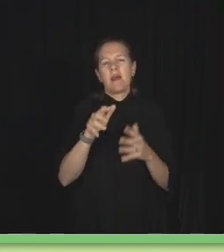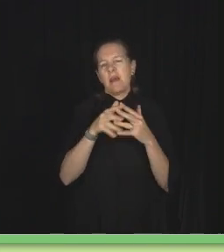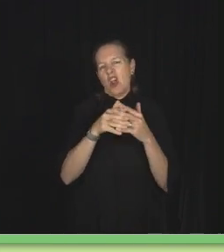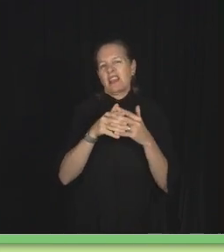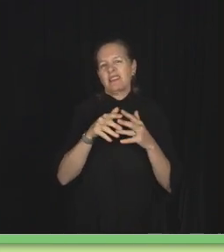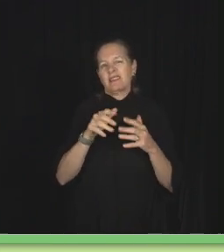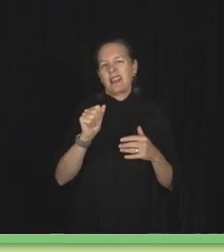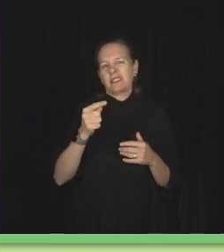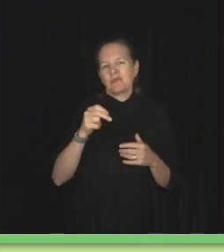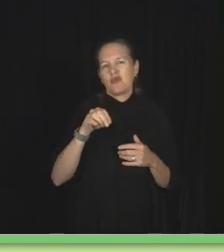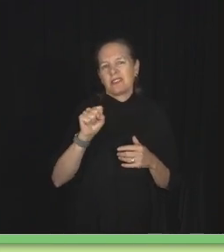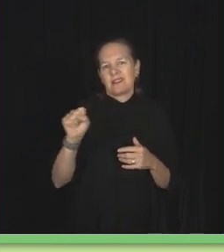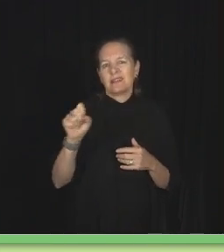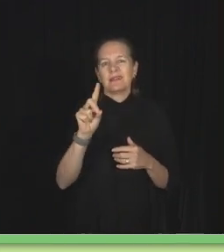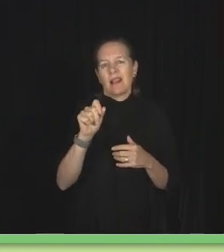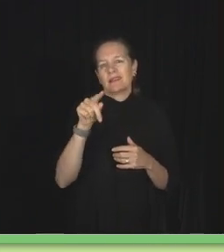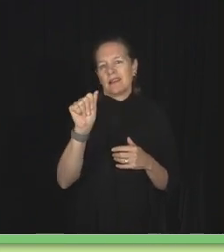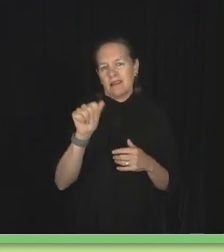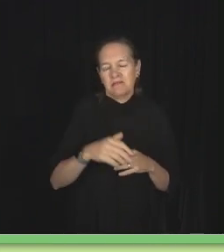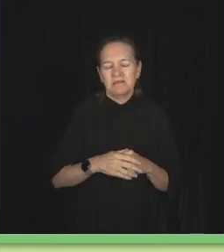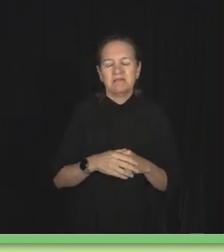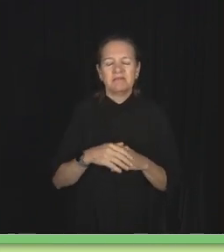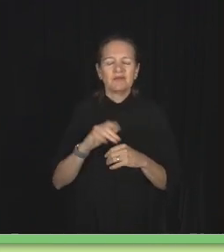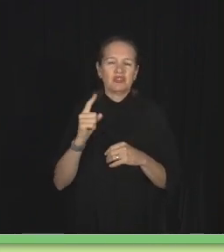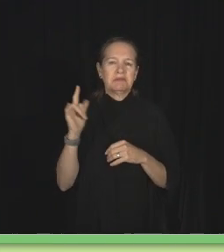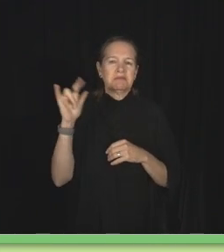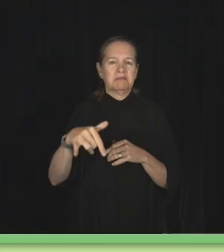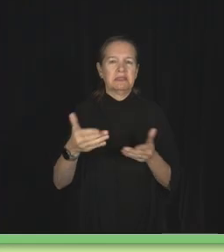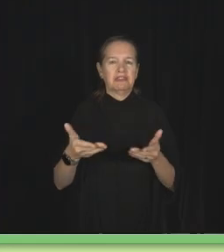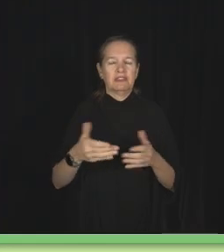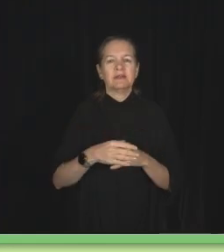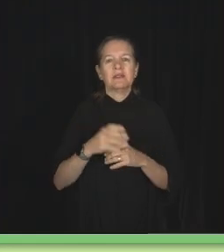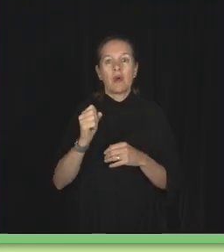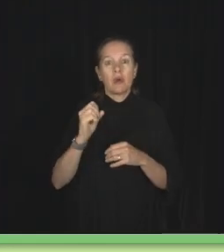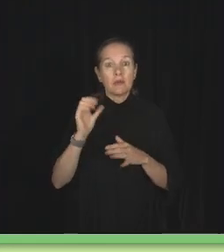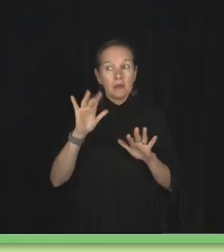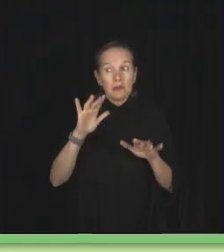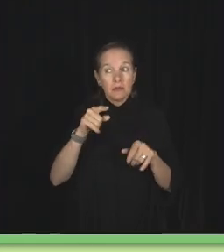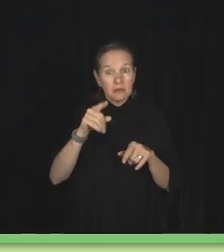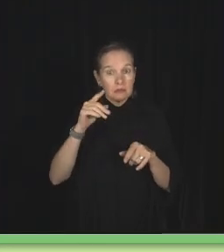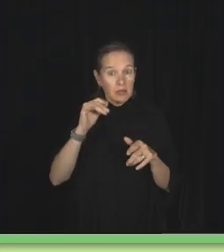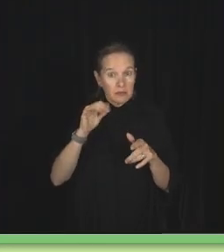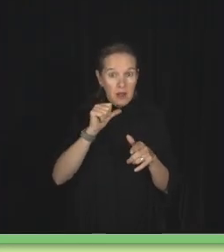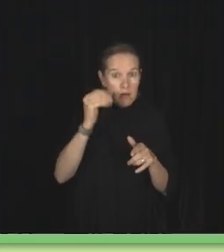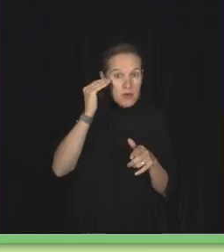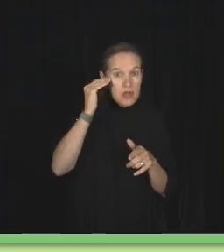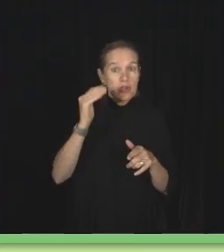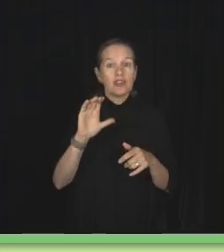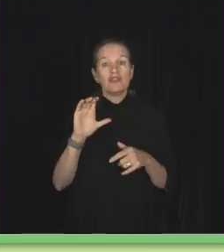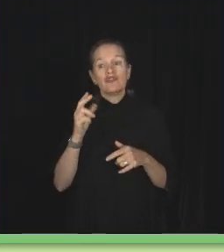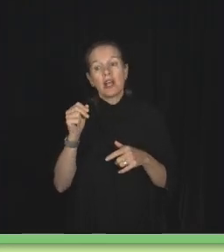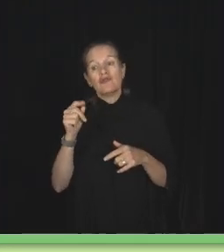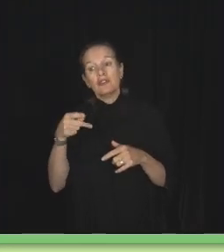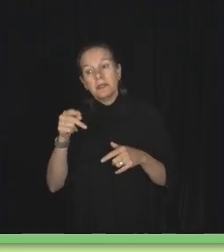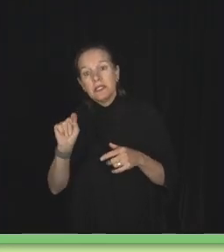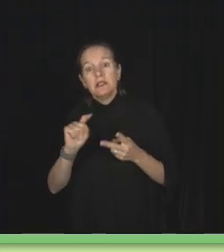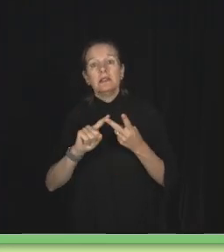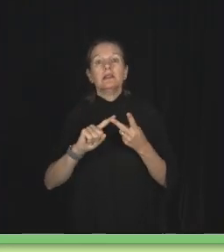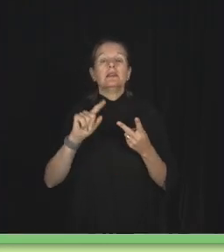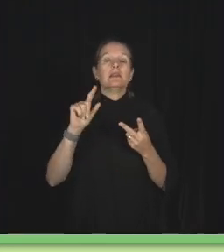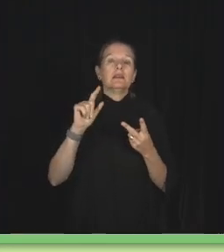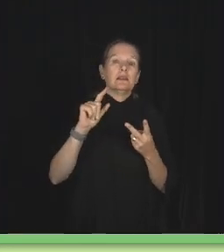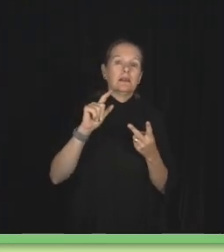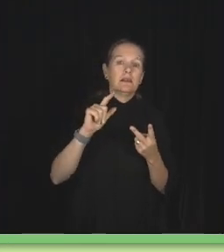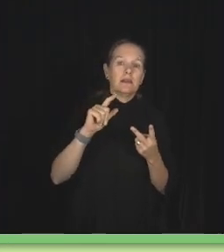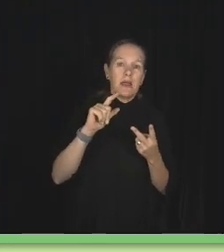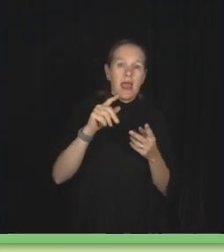Delta Airlines to get here. And eventually, if you're not aware, Gemini, ChatGPT, American Express, Delta Airlines,